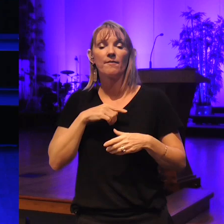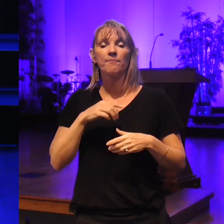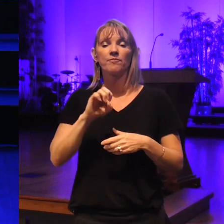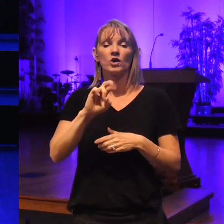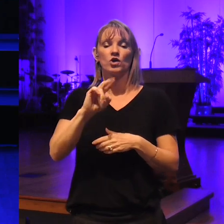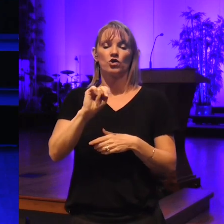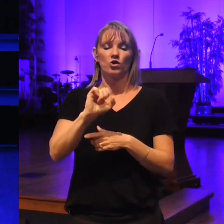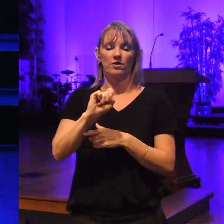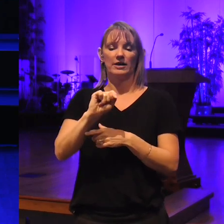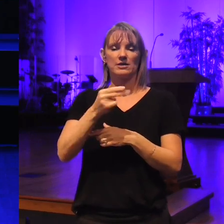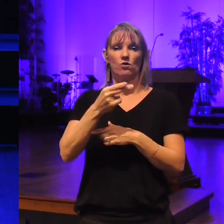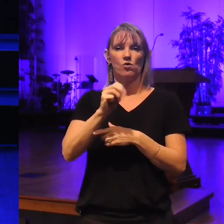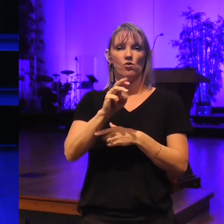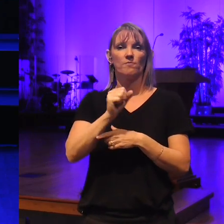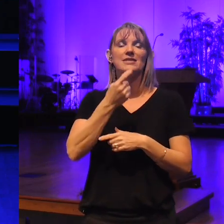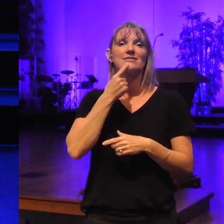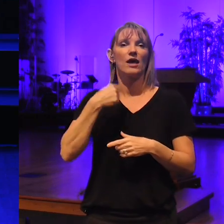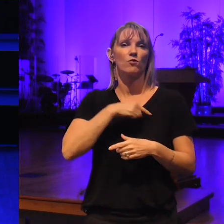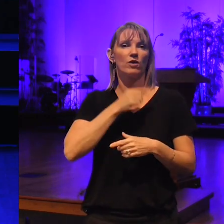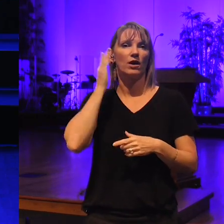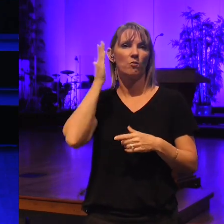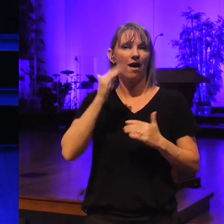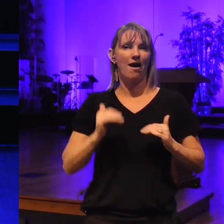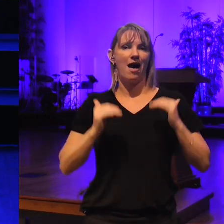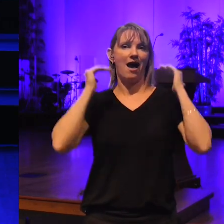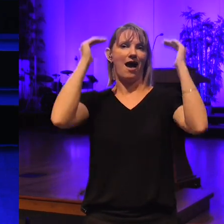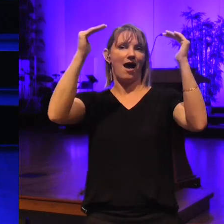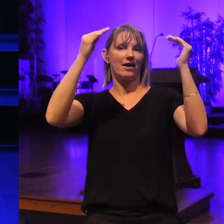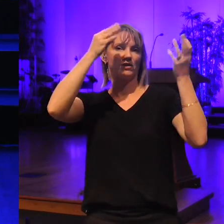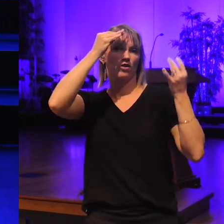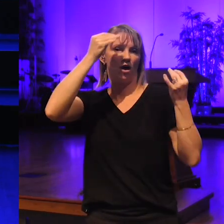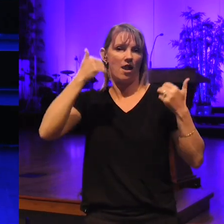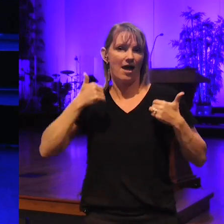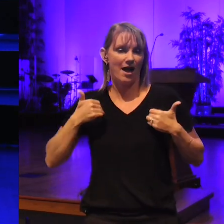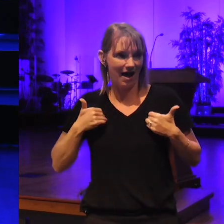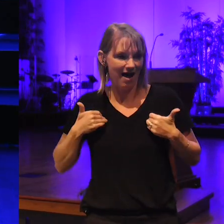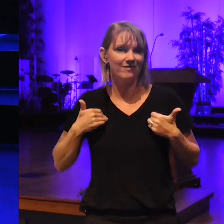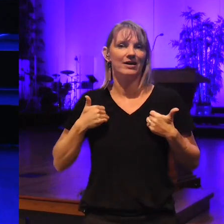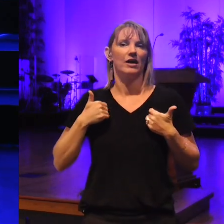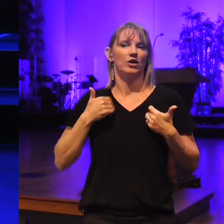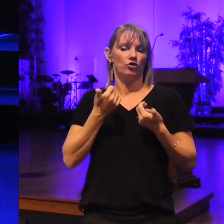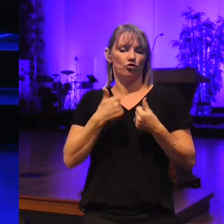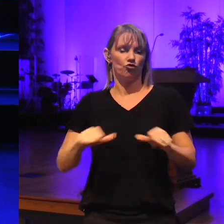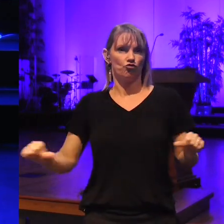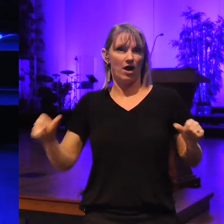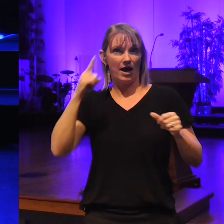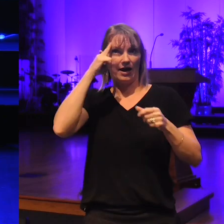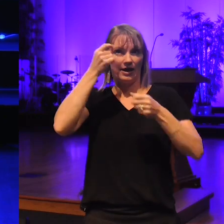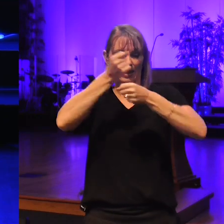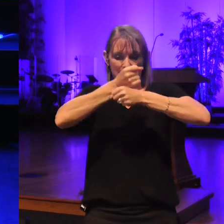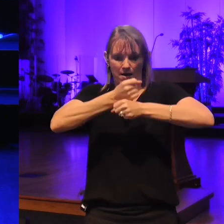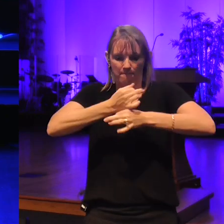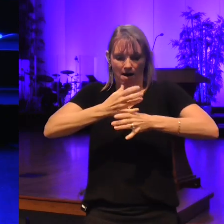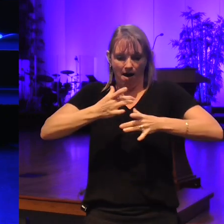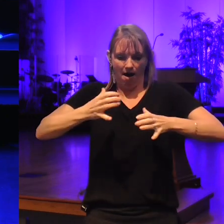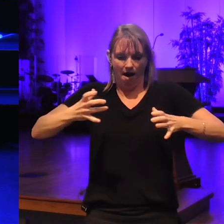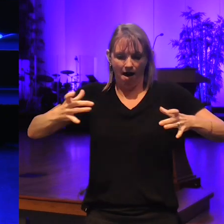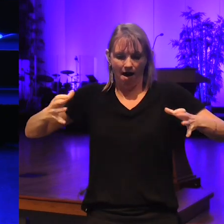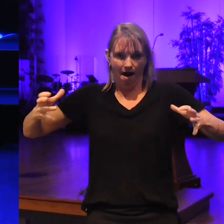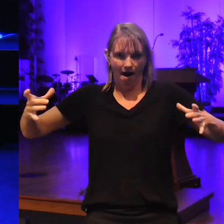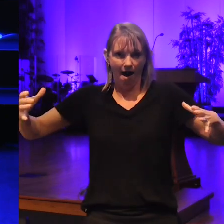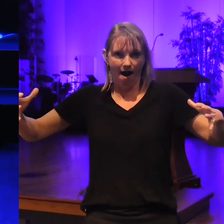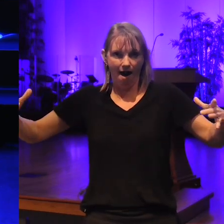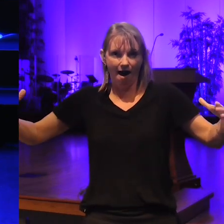Ernest Holmes said, we shall take the highest thought we have and attempt to enlarge on the consciousness until